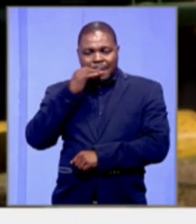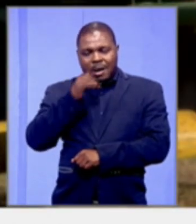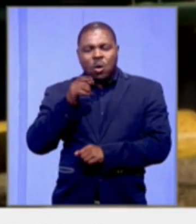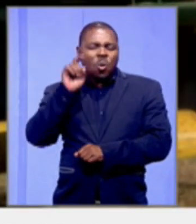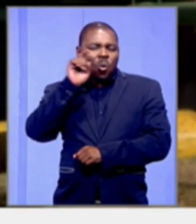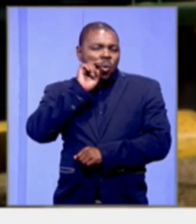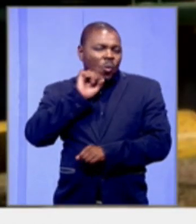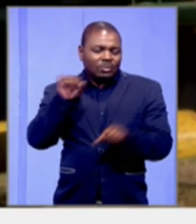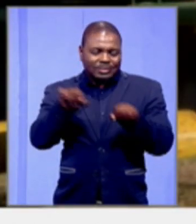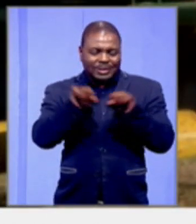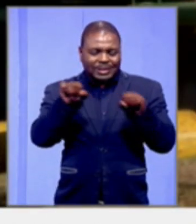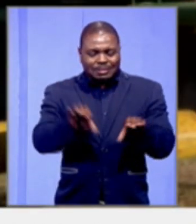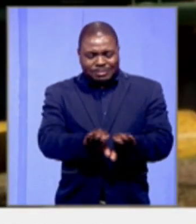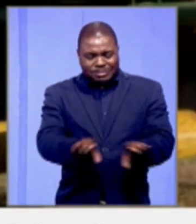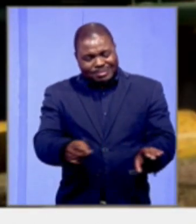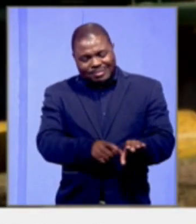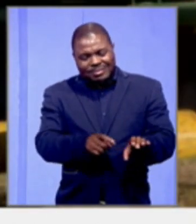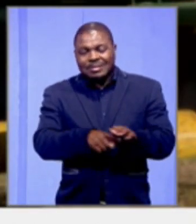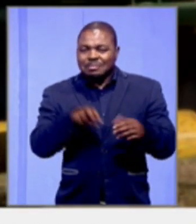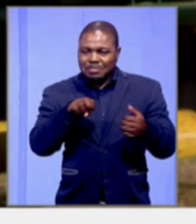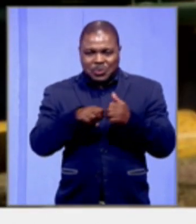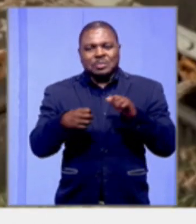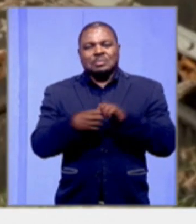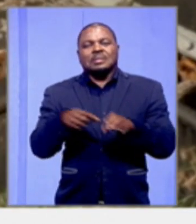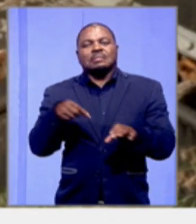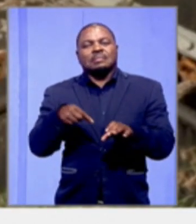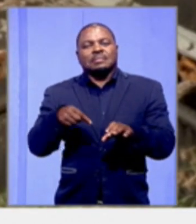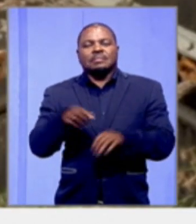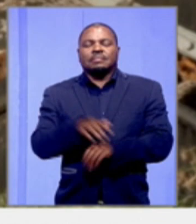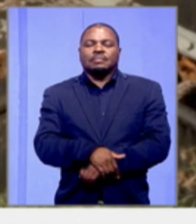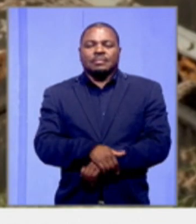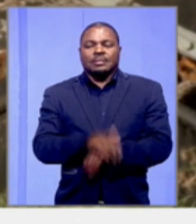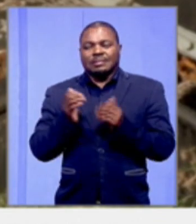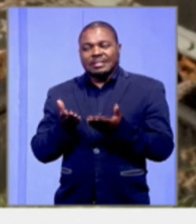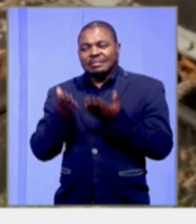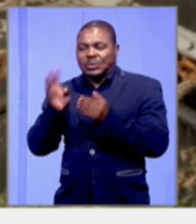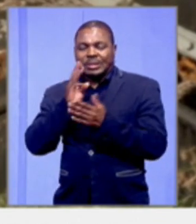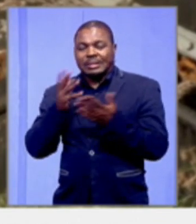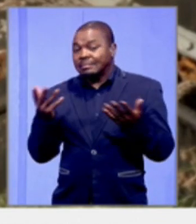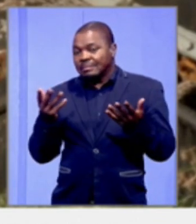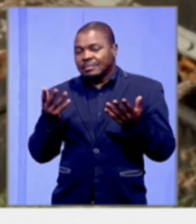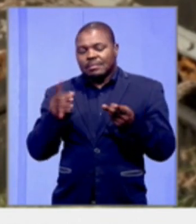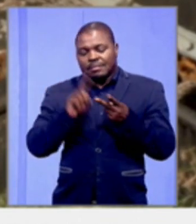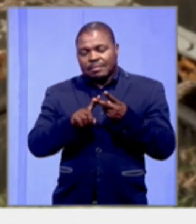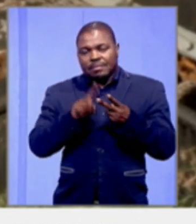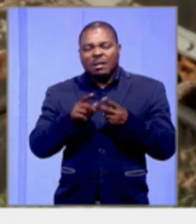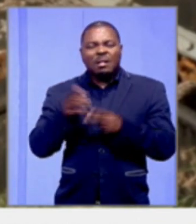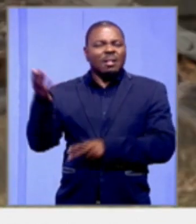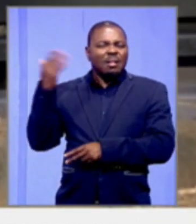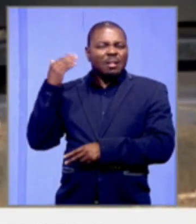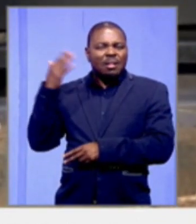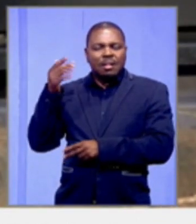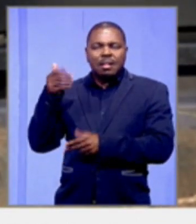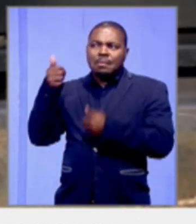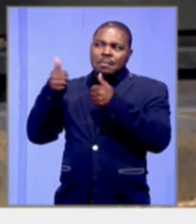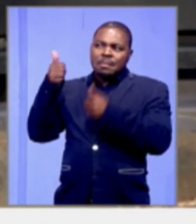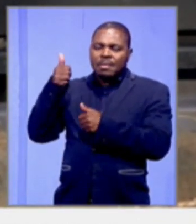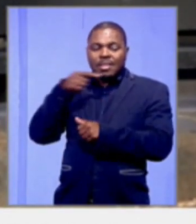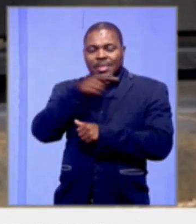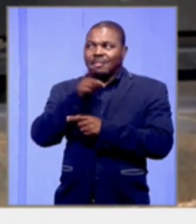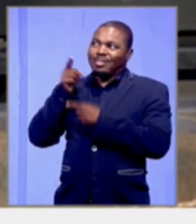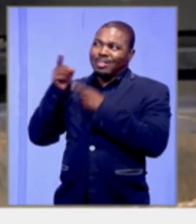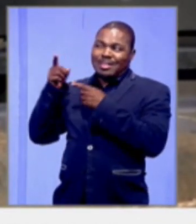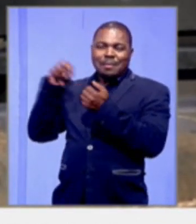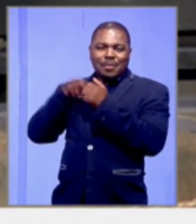o goparara ke tlhoba boroko e kgolo ya ditšhitiso tsa kabo ya metsi. Ge e le masepala o swala bolaodi bja peleng ka taolompi ya manane